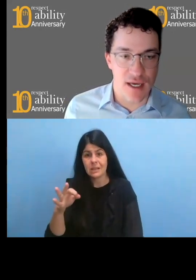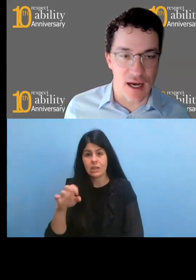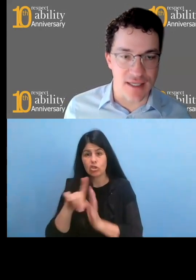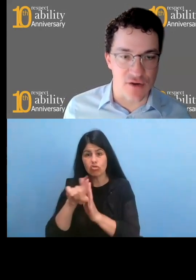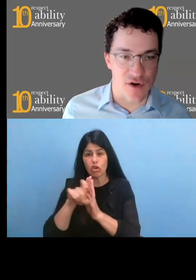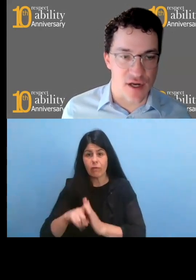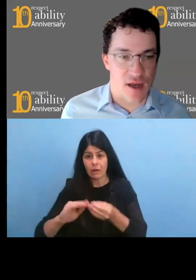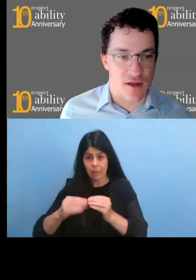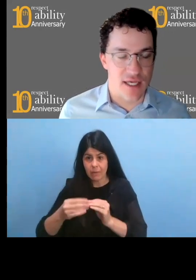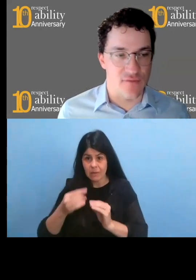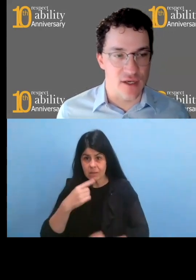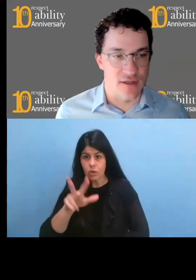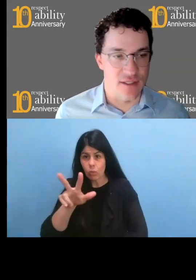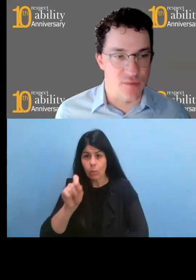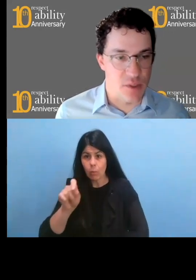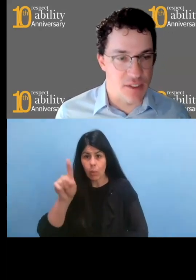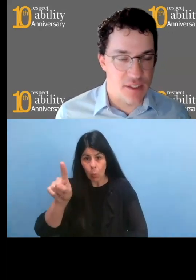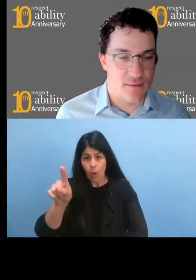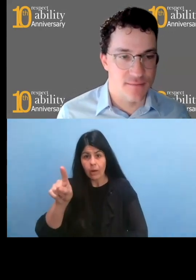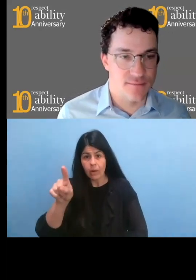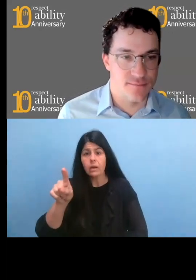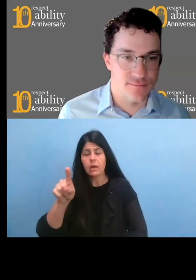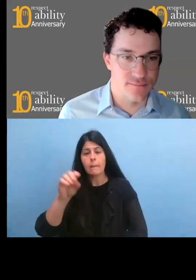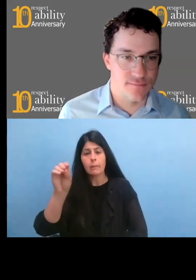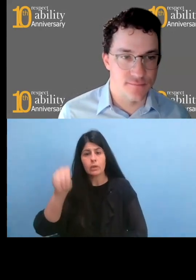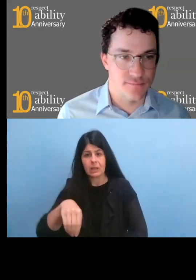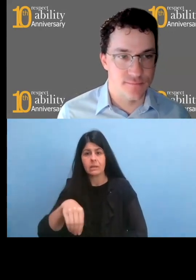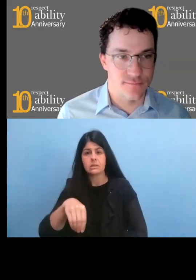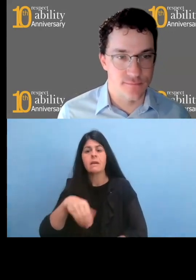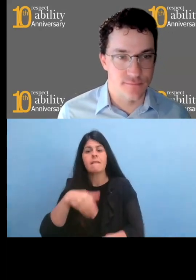physicians identify as having a disability.